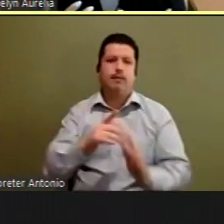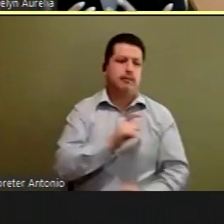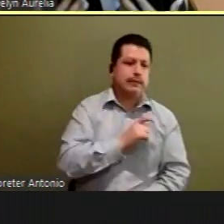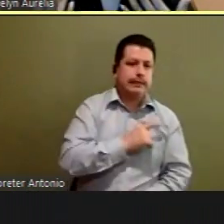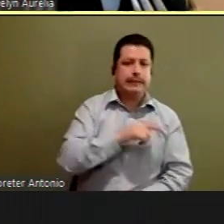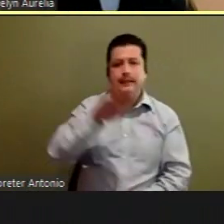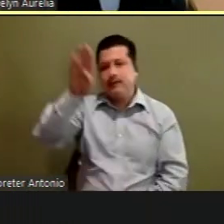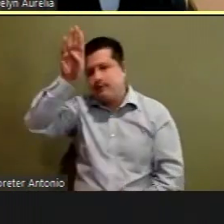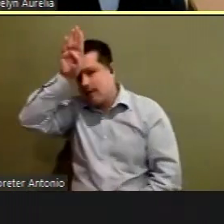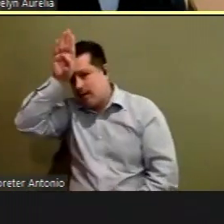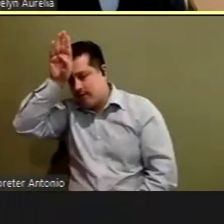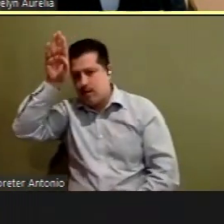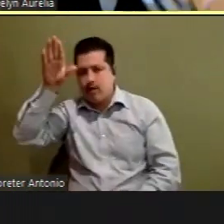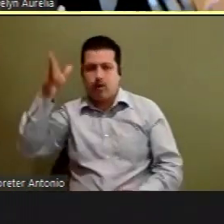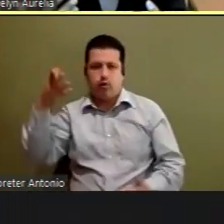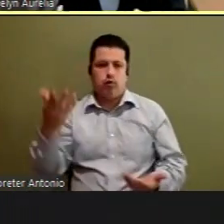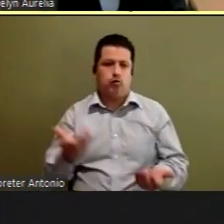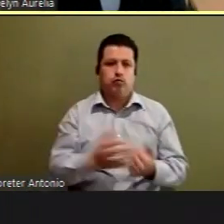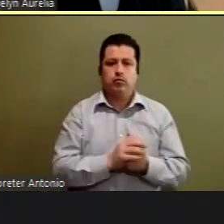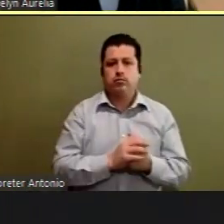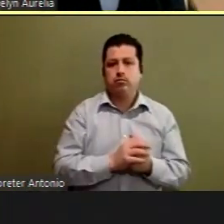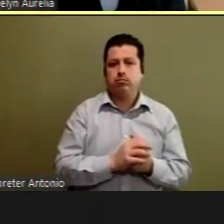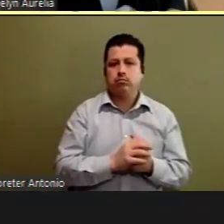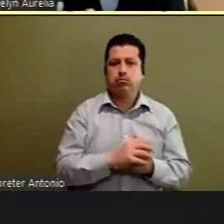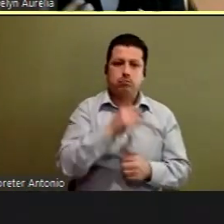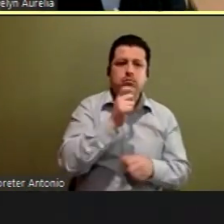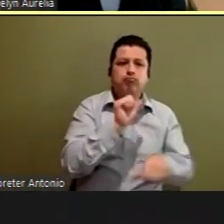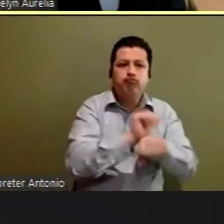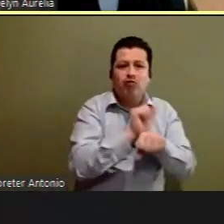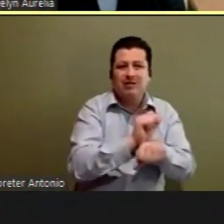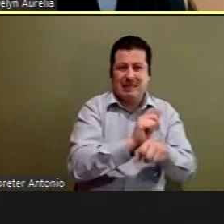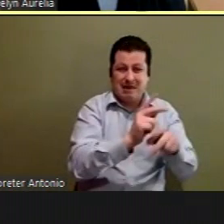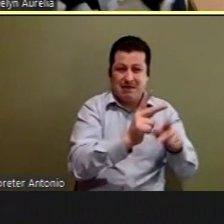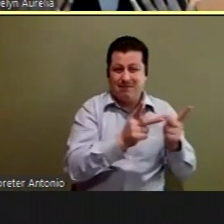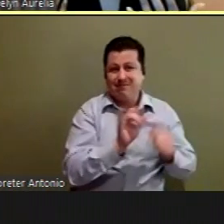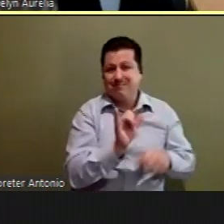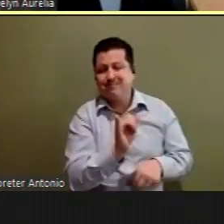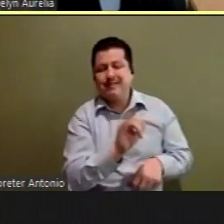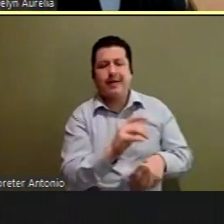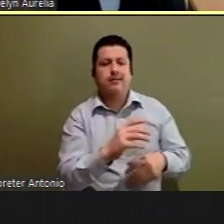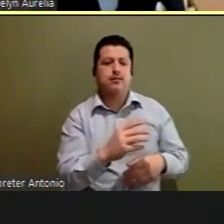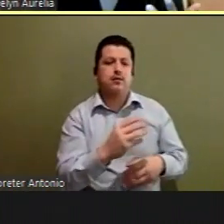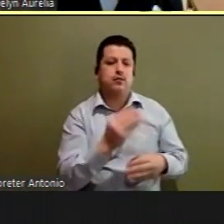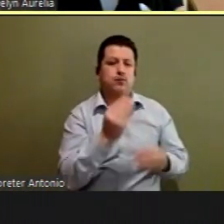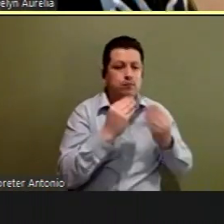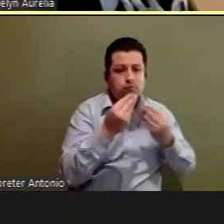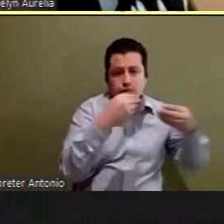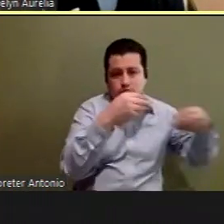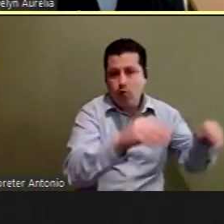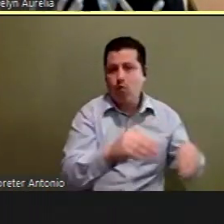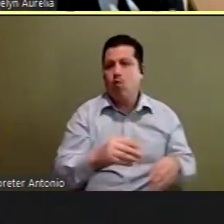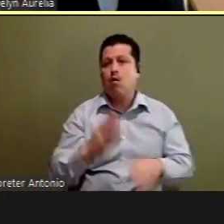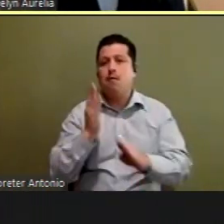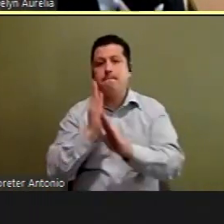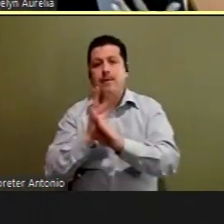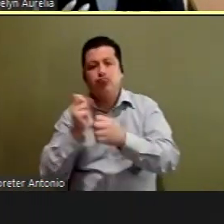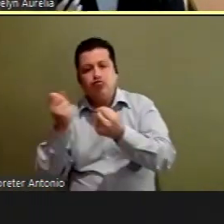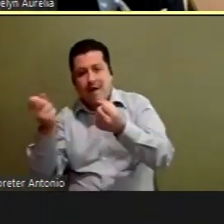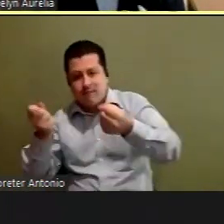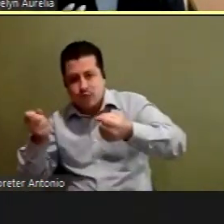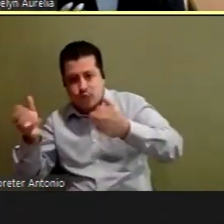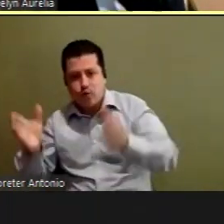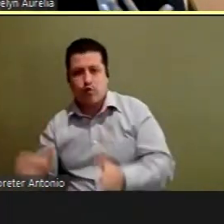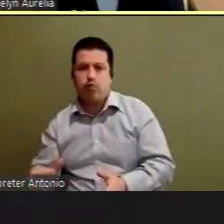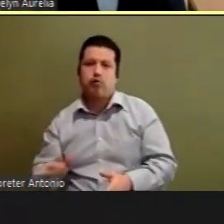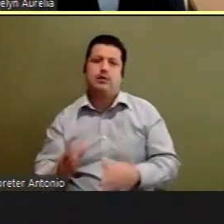people who have essential jobs like working in a grocery store, bus drivers, teachers, things like that. Critical industries that have a